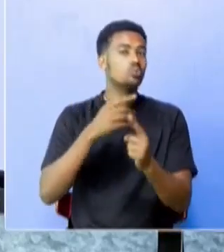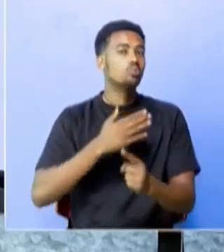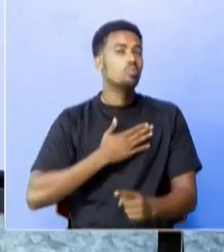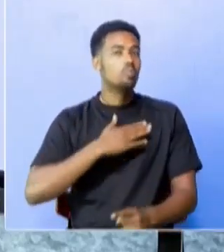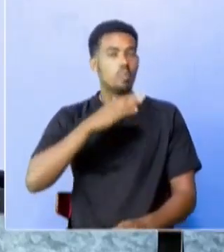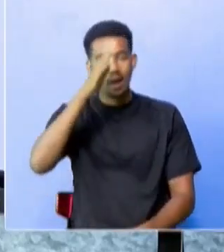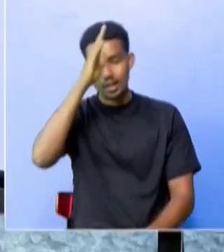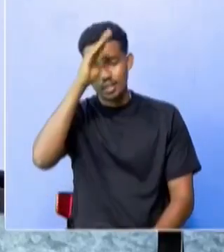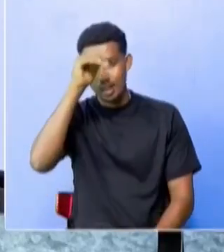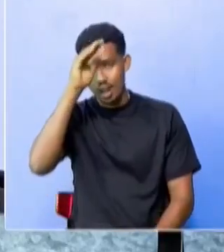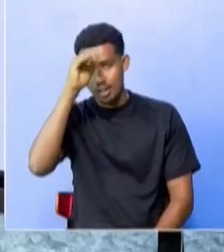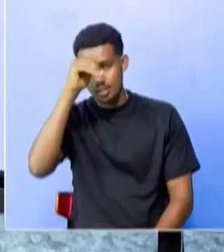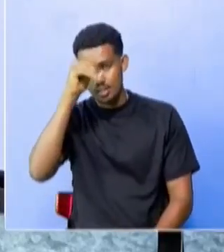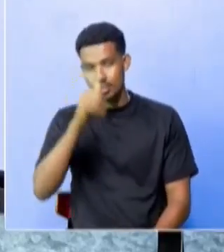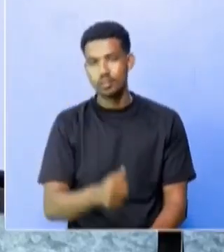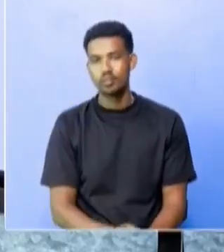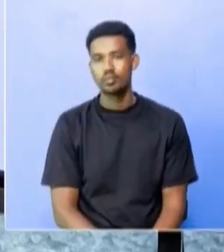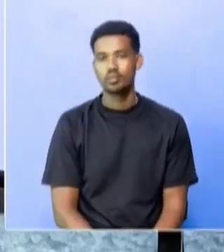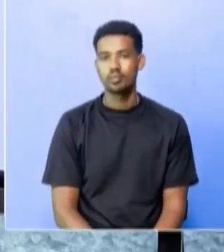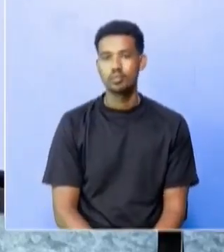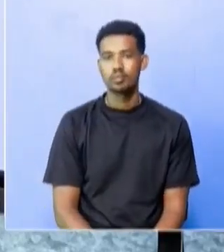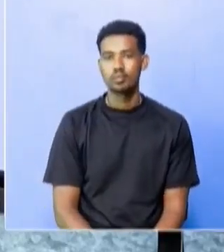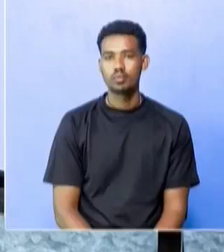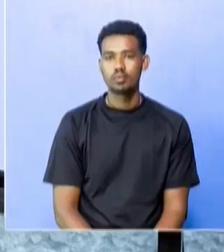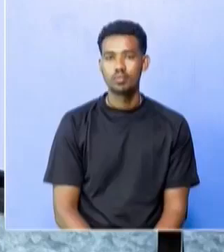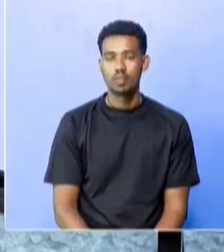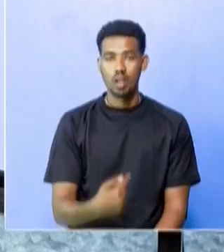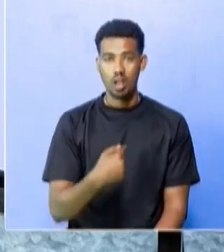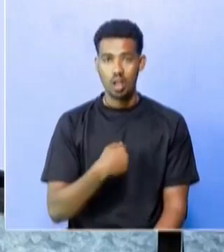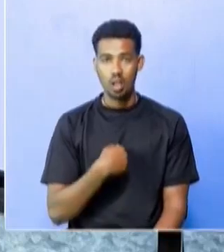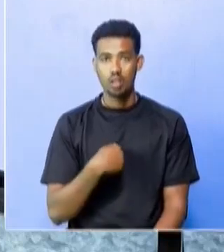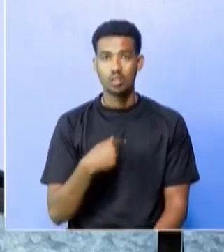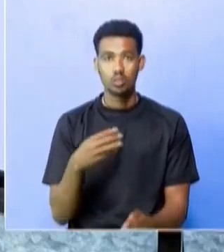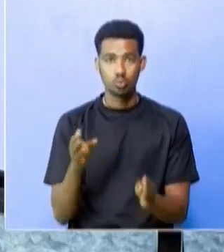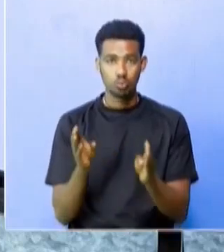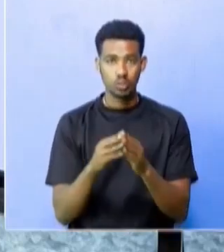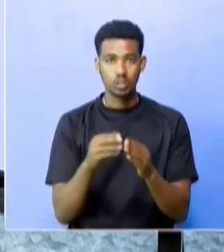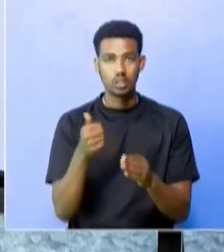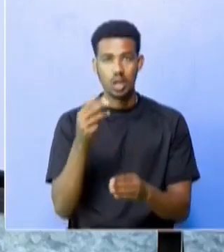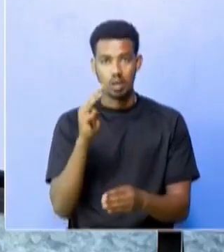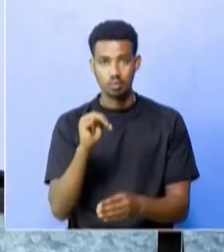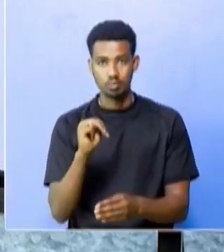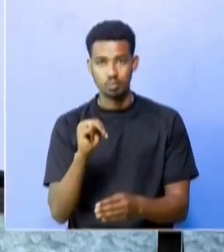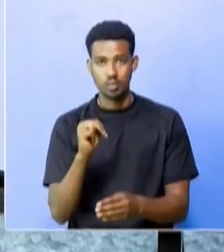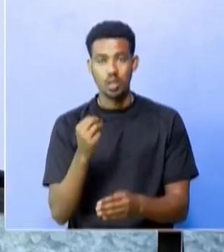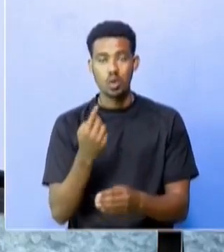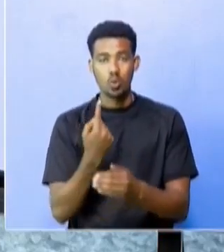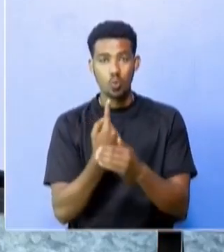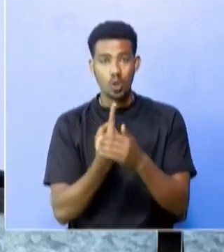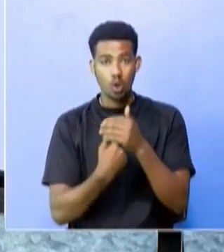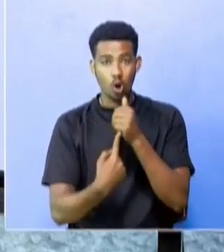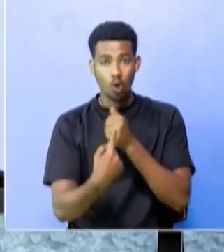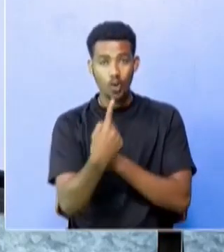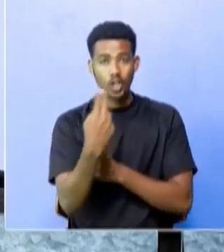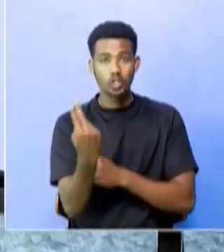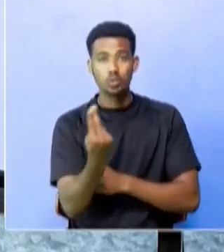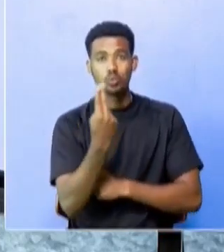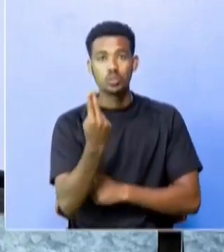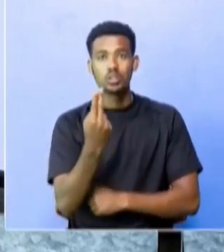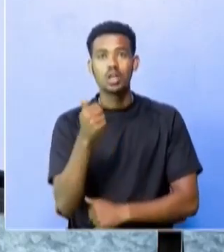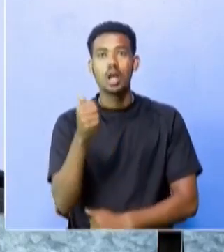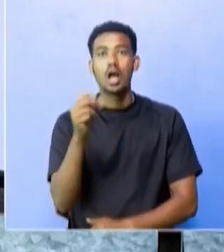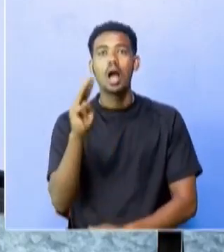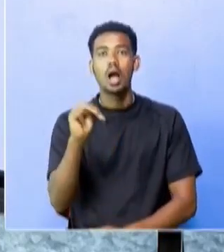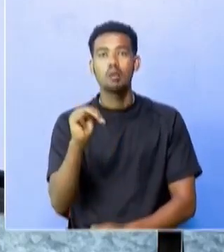my dad. Here is I with am. We can only use am